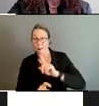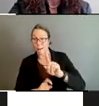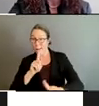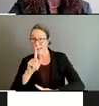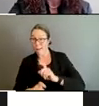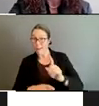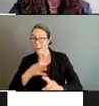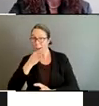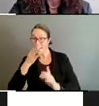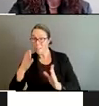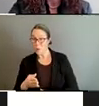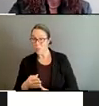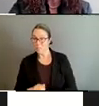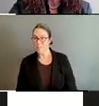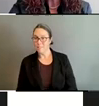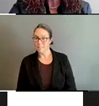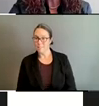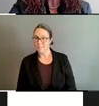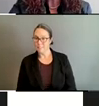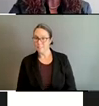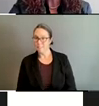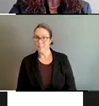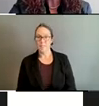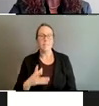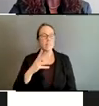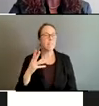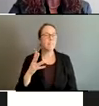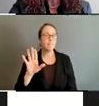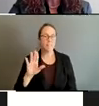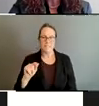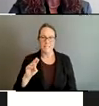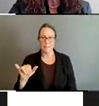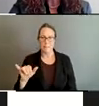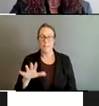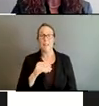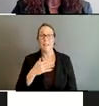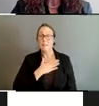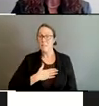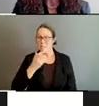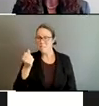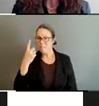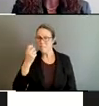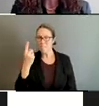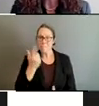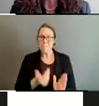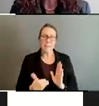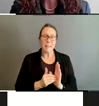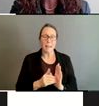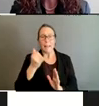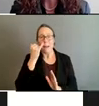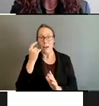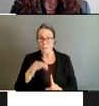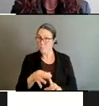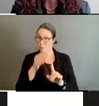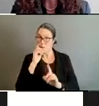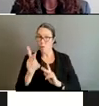expert what you need to know. And please know also that if, you know, especially for those that